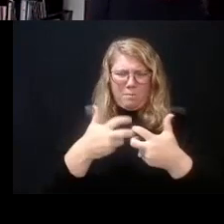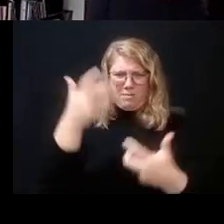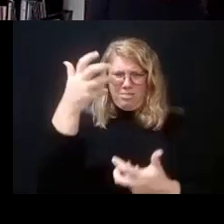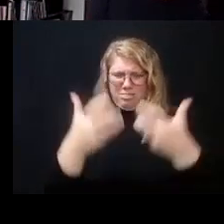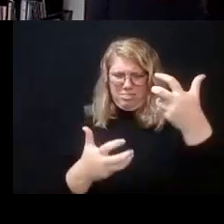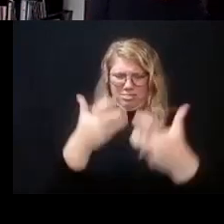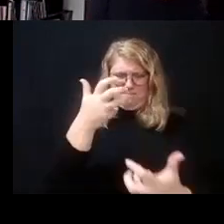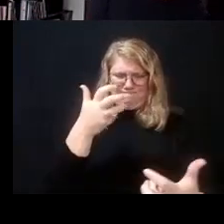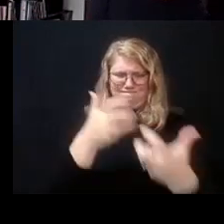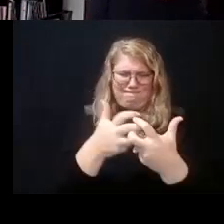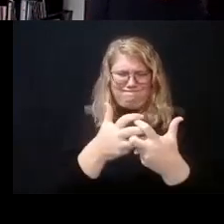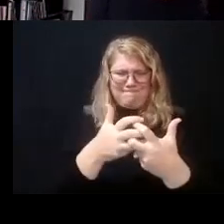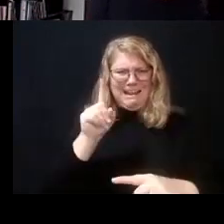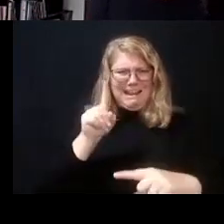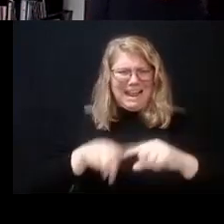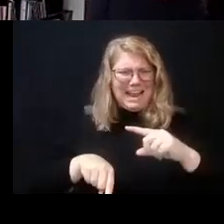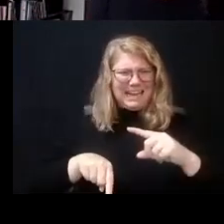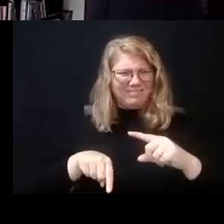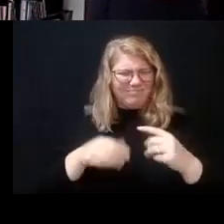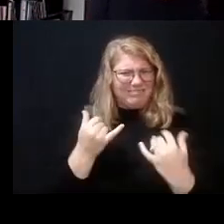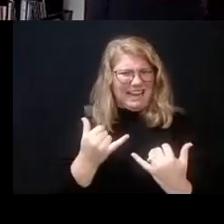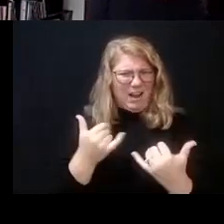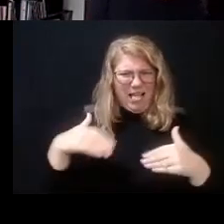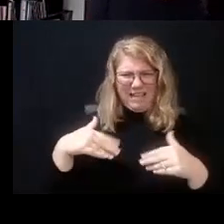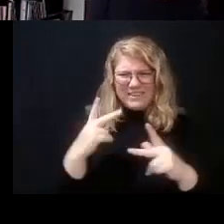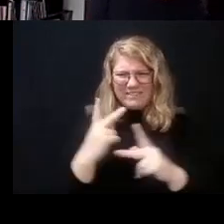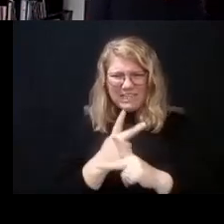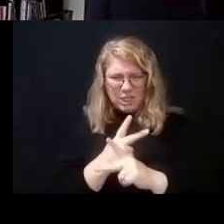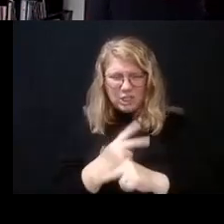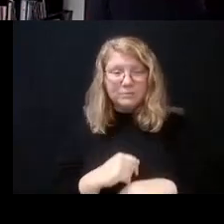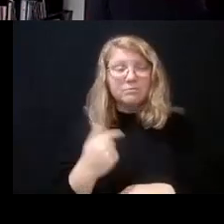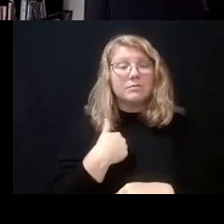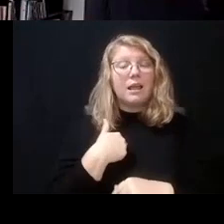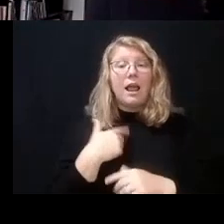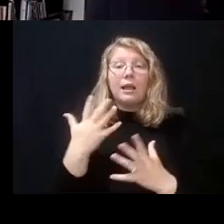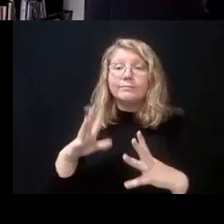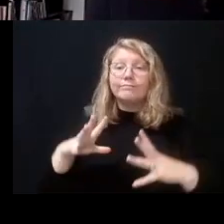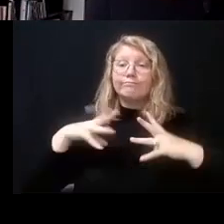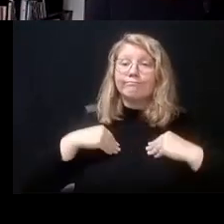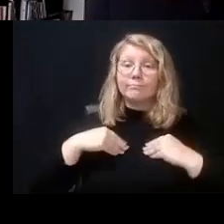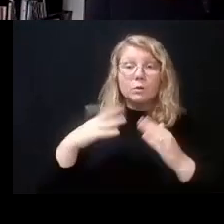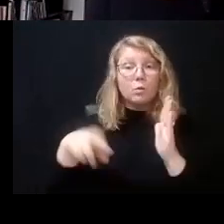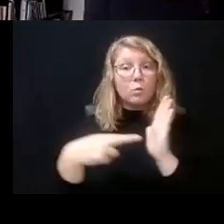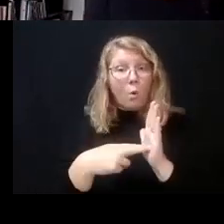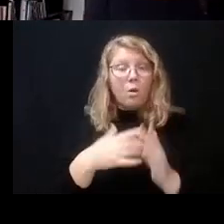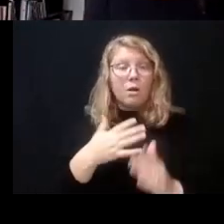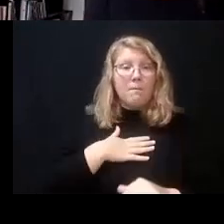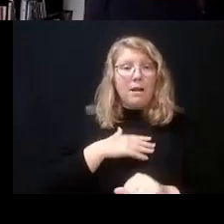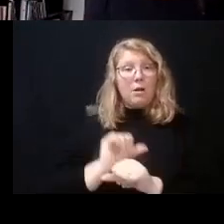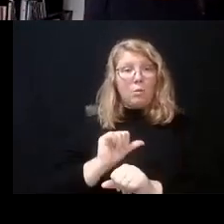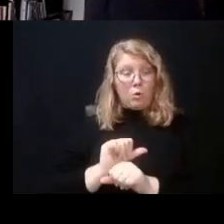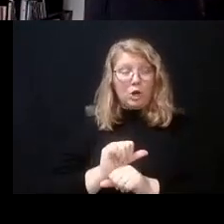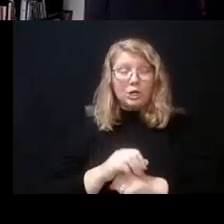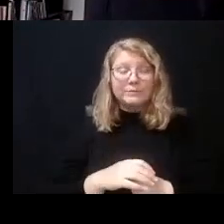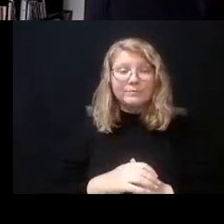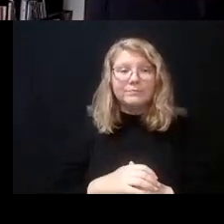as a movement about how to do that. You know, when I came into my role and into my work at API Chaya,